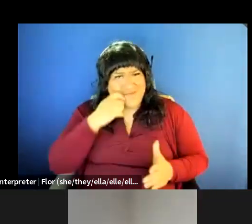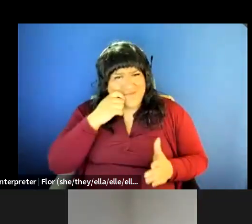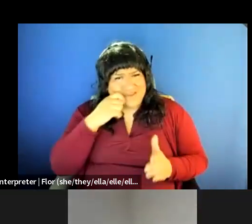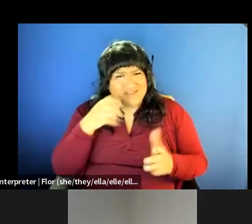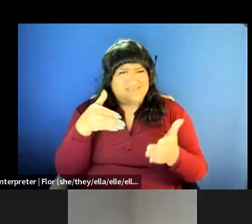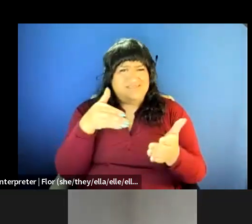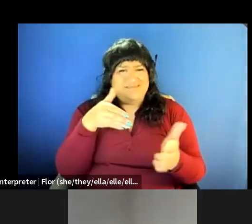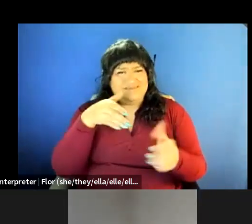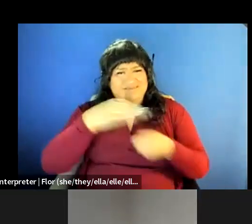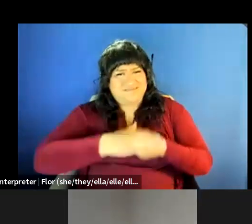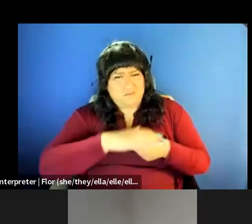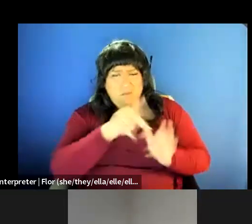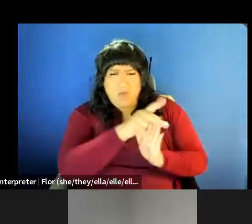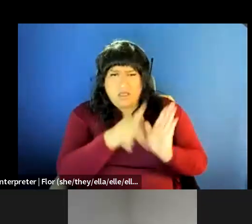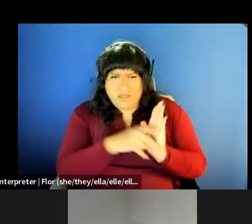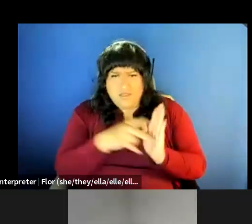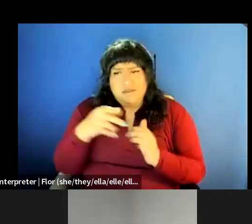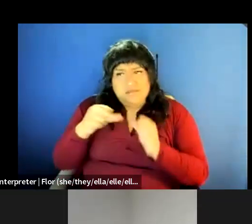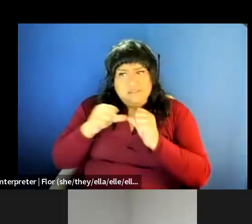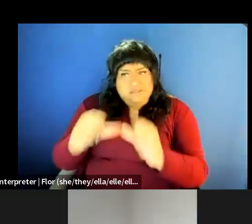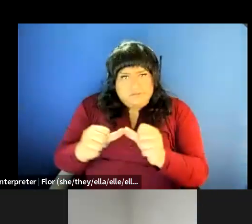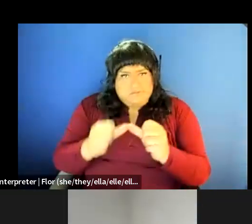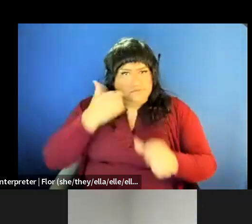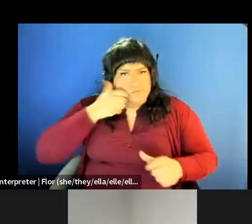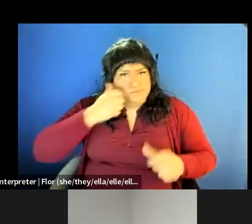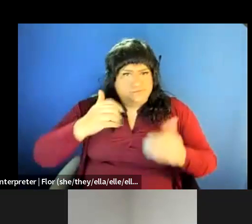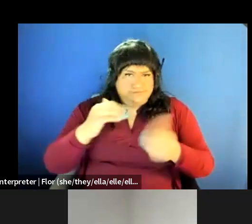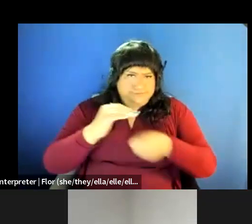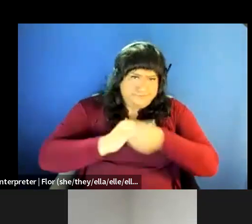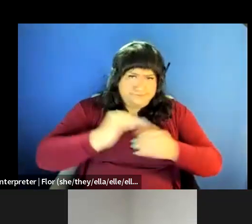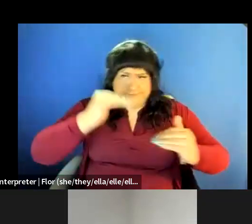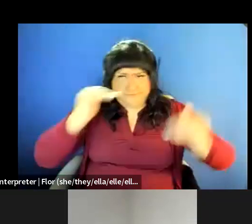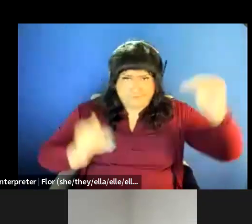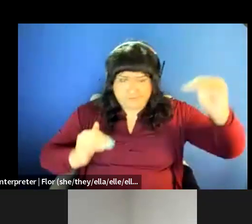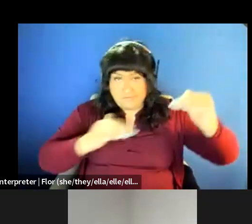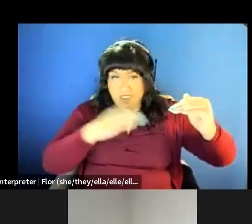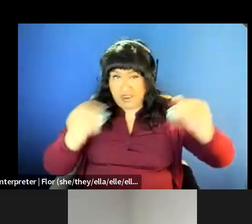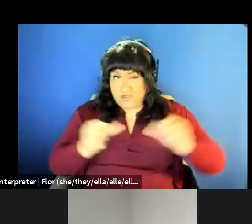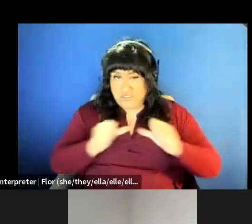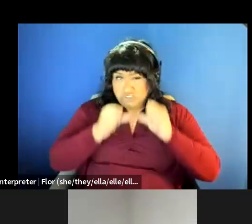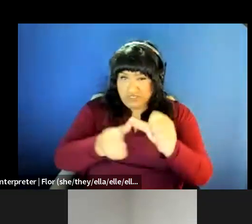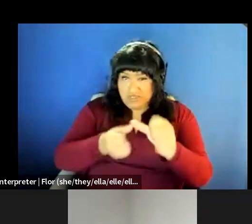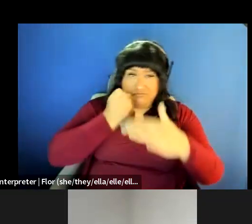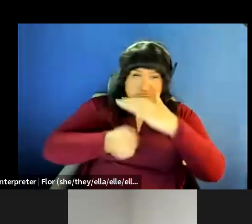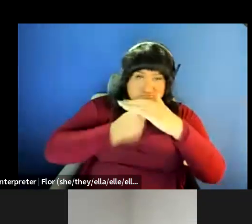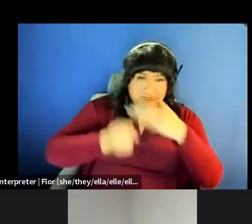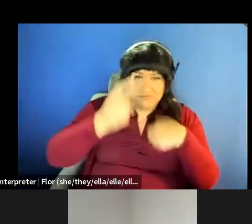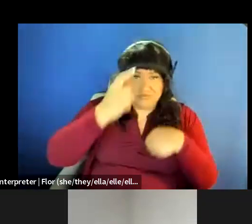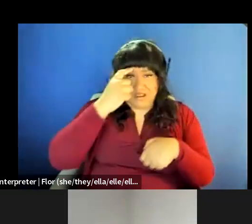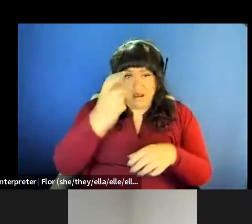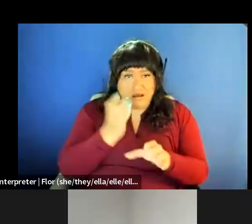And it's a racist system that continues to put a disproportionate number of people with psychotic disorders, puts them into